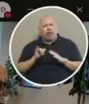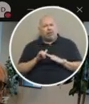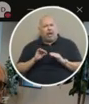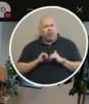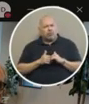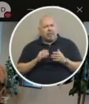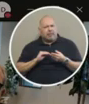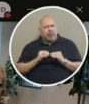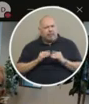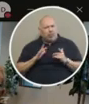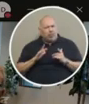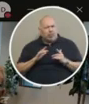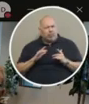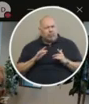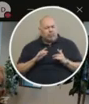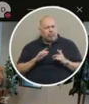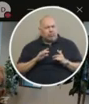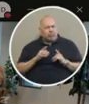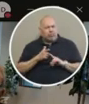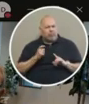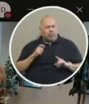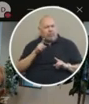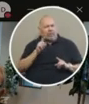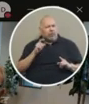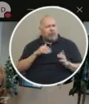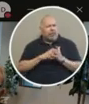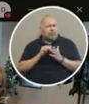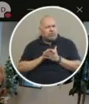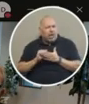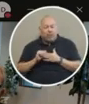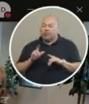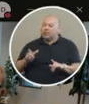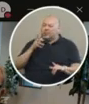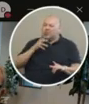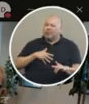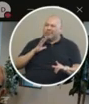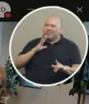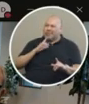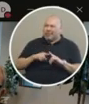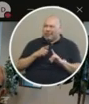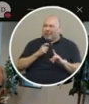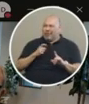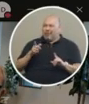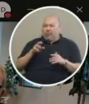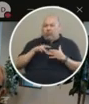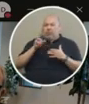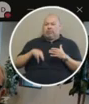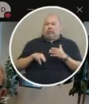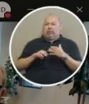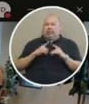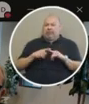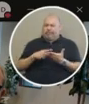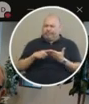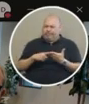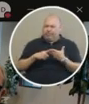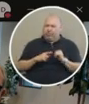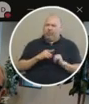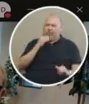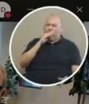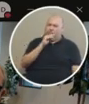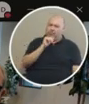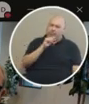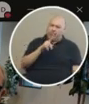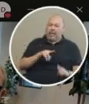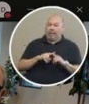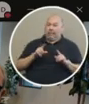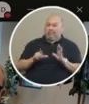number was surmised, came about? So that number came about as a result of conversations with the food bank in terms